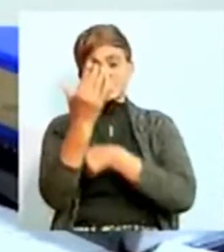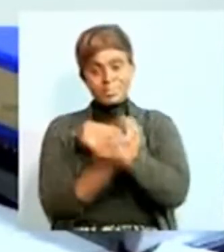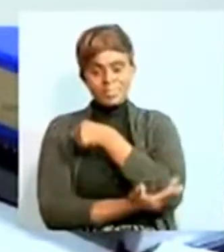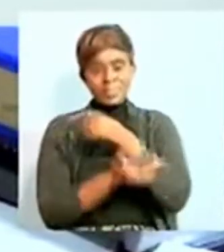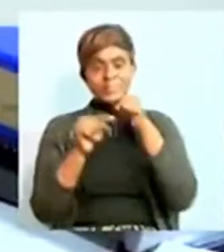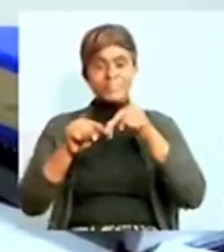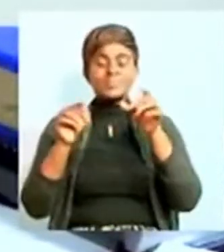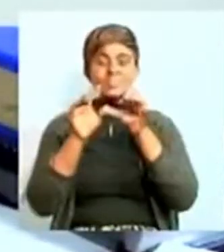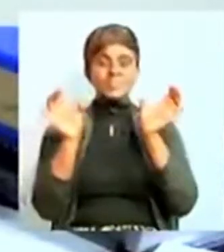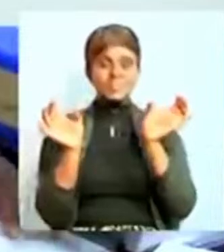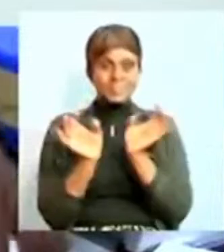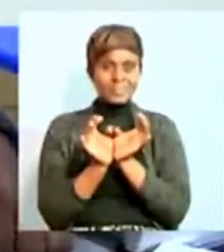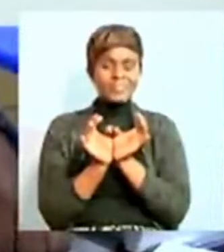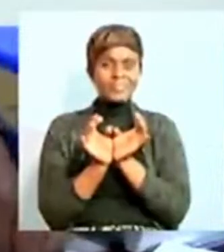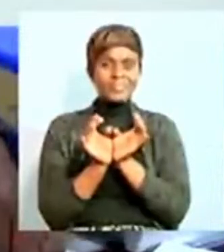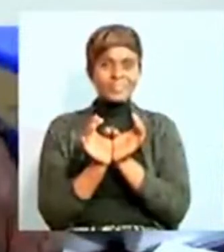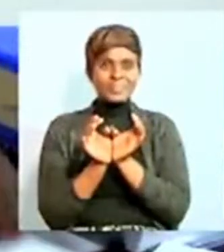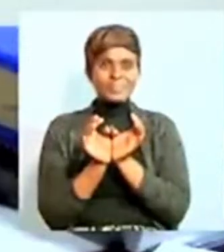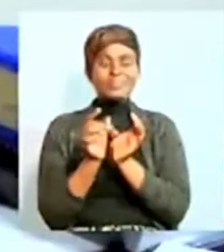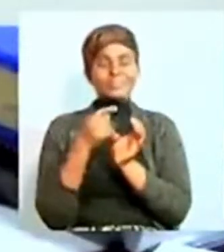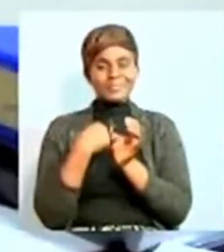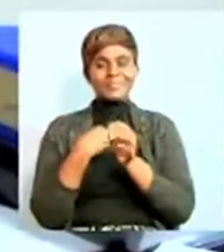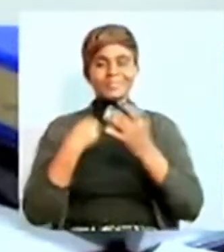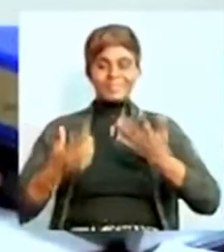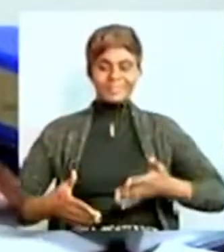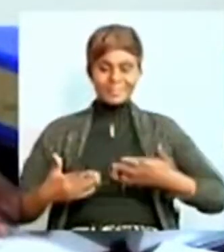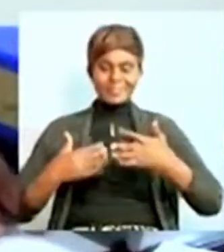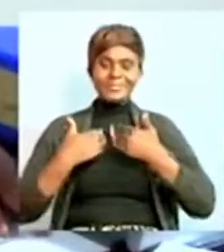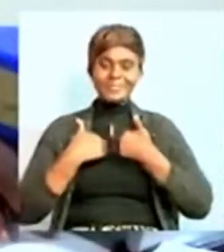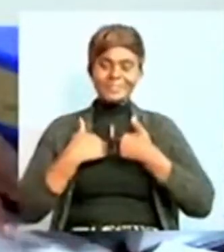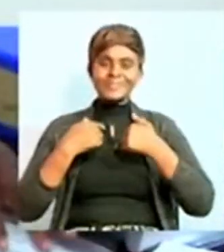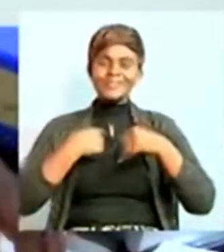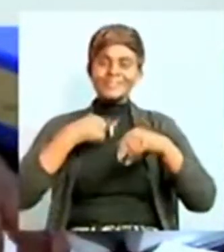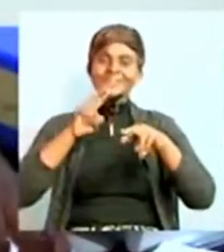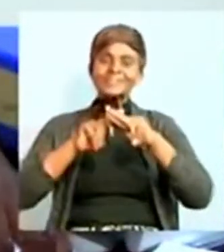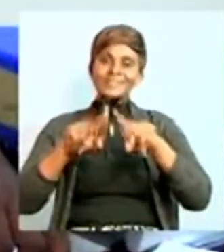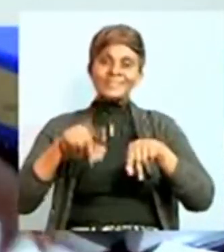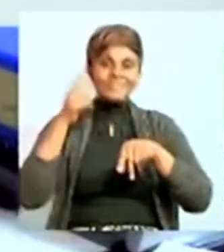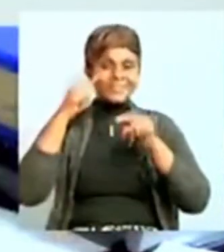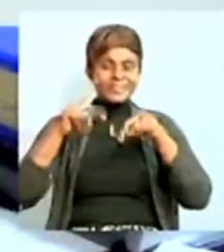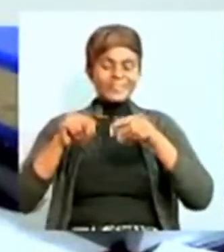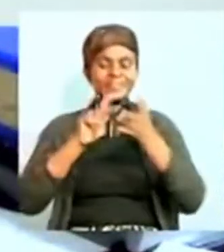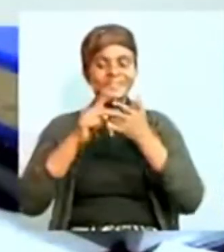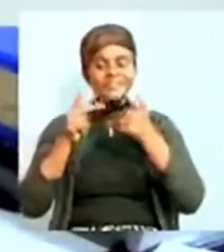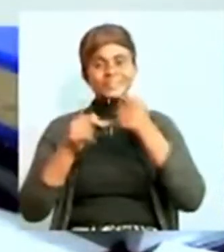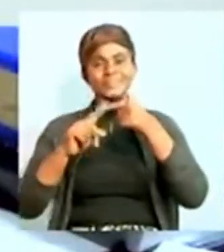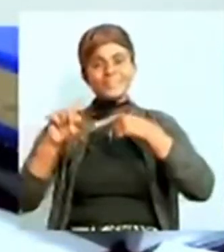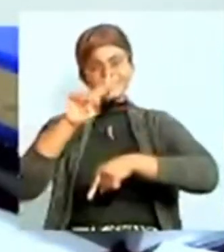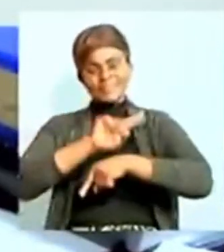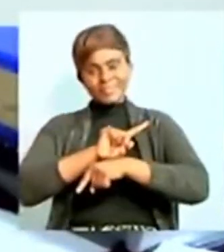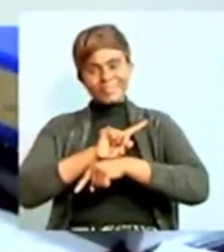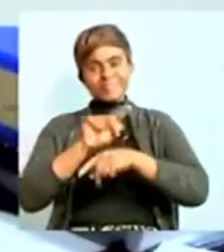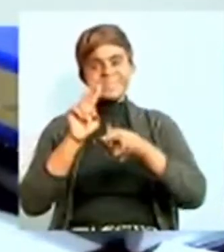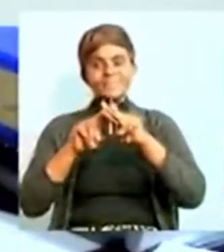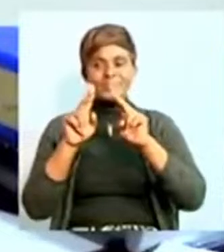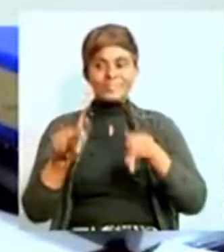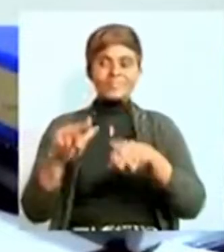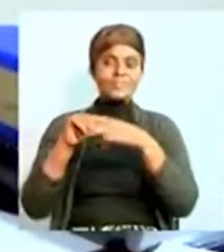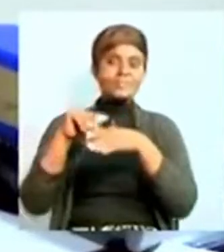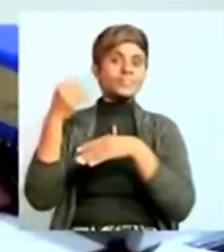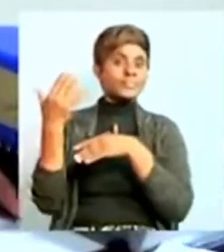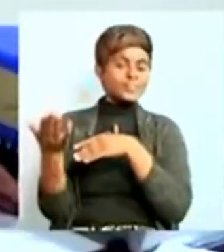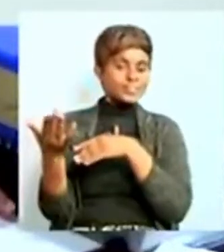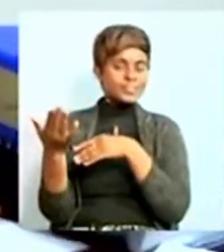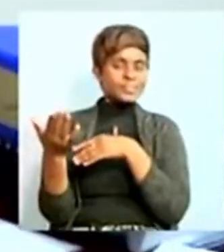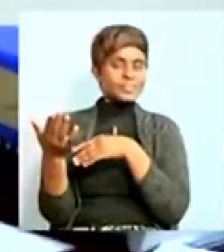Mandevu constituency. I'm privileged to chair this session today. The chair is out